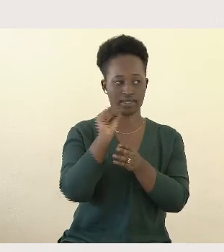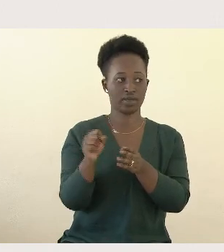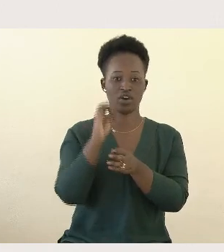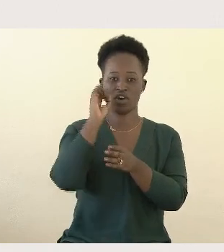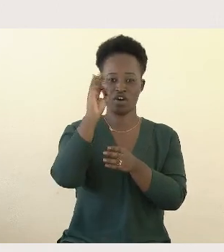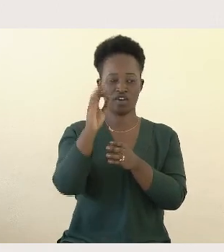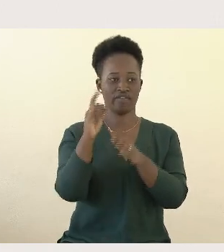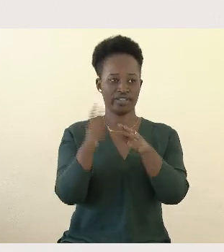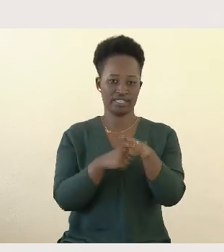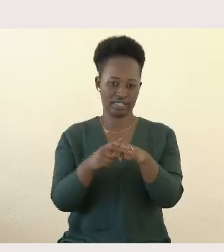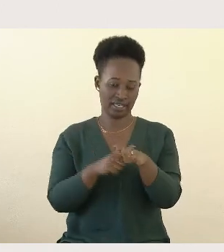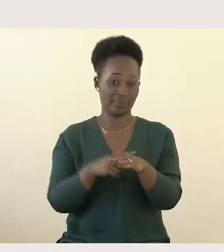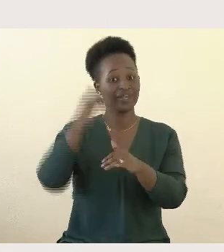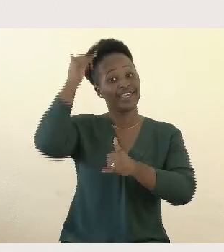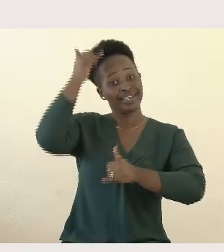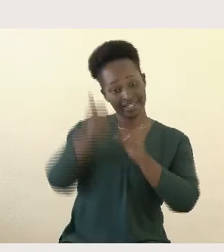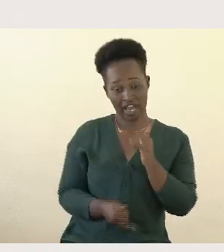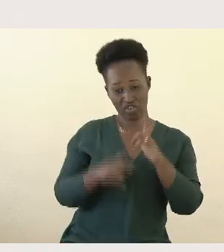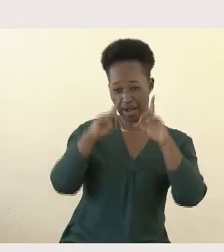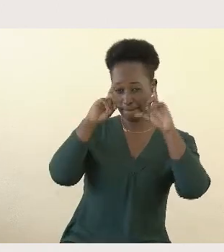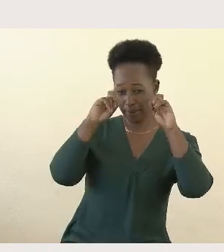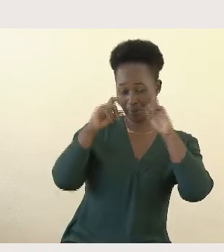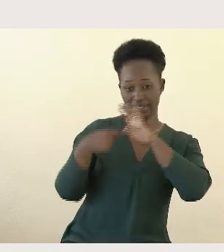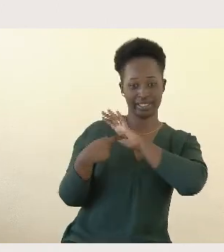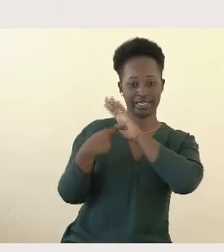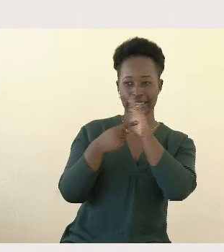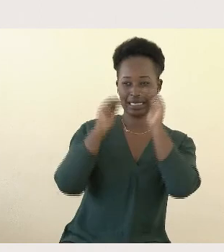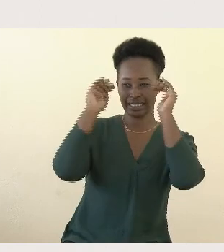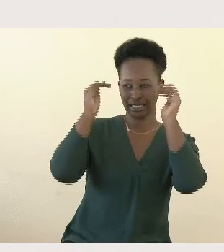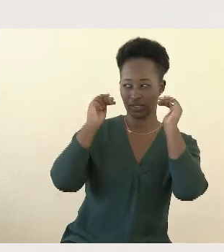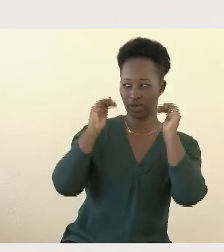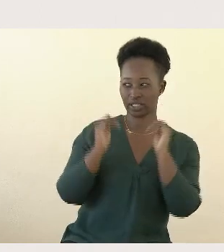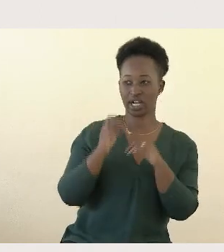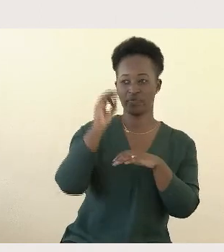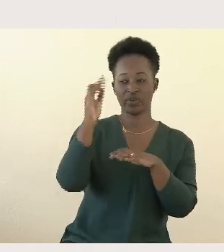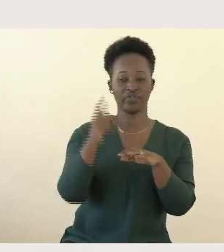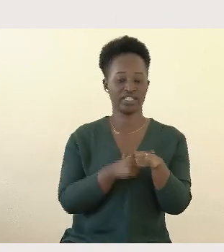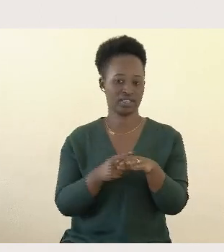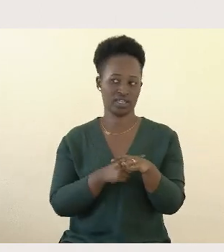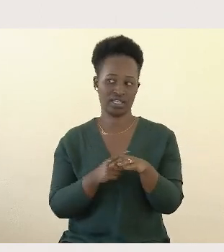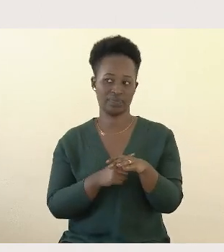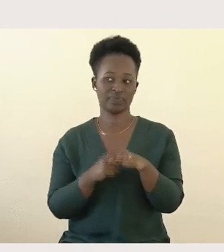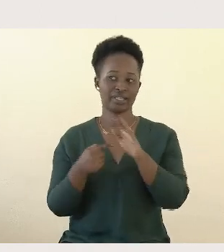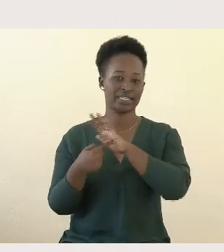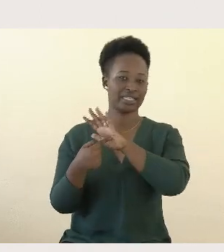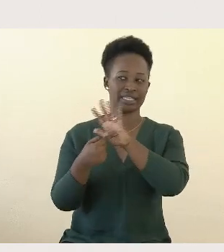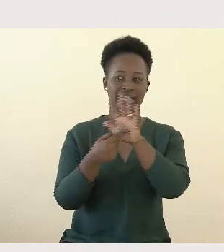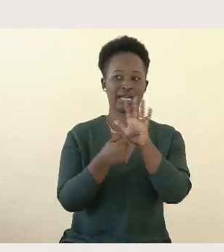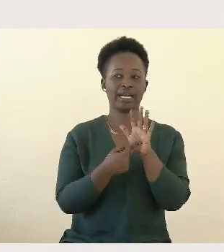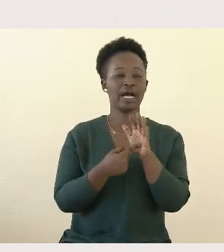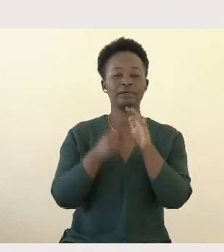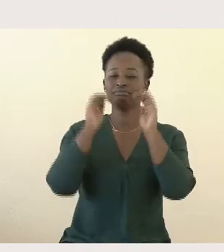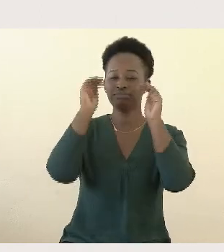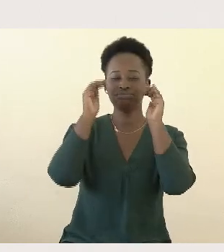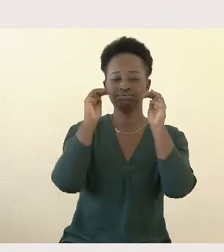The figure below illustrates the structure of the skin. The figure below shows a section through the skin.